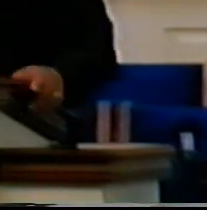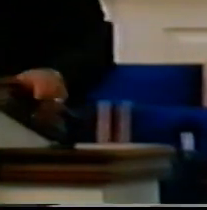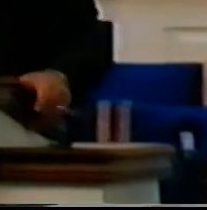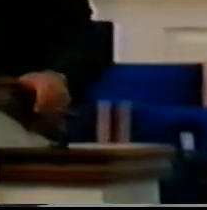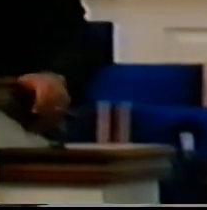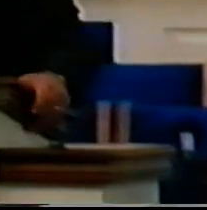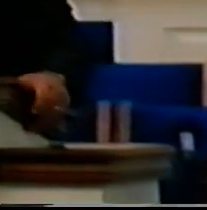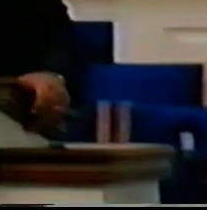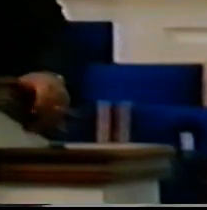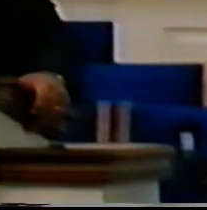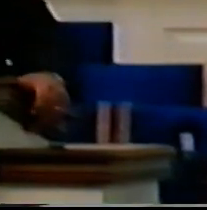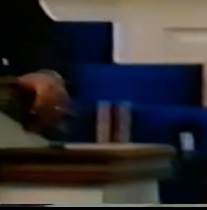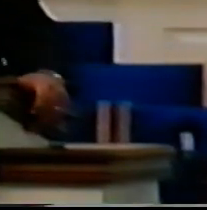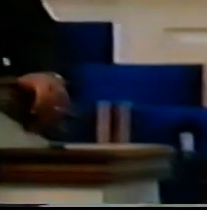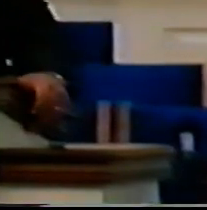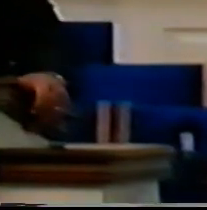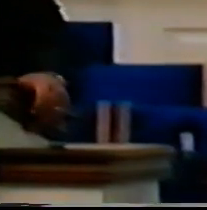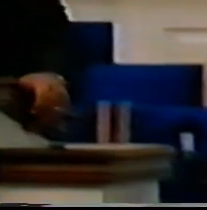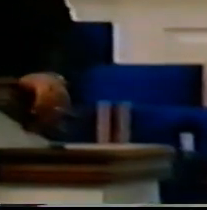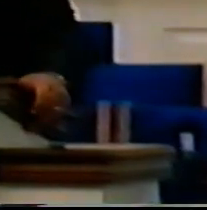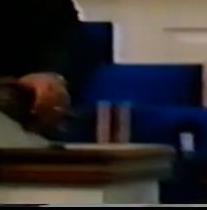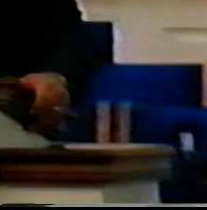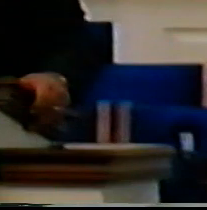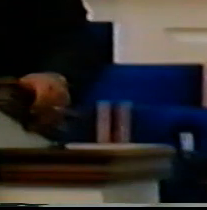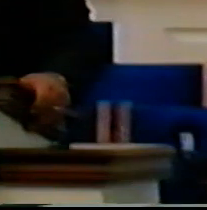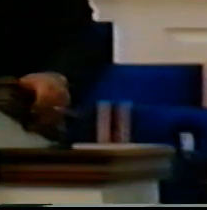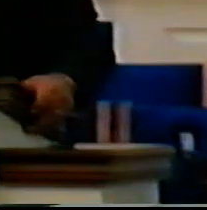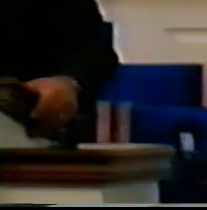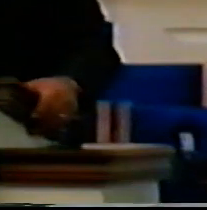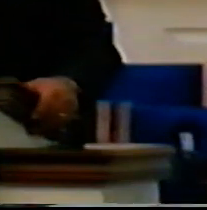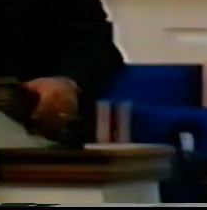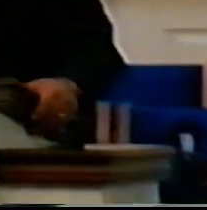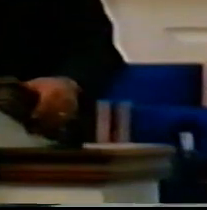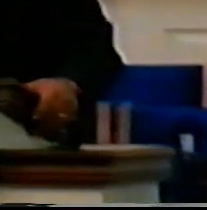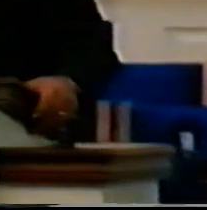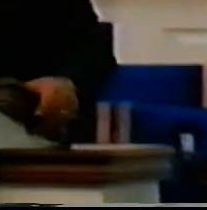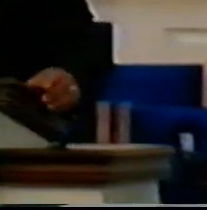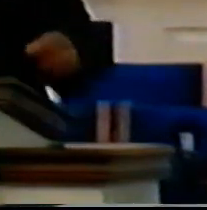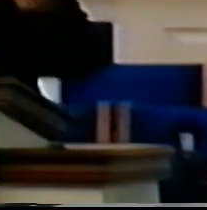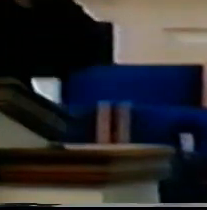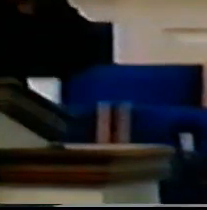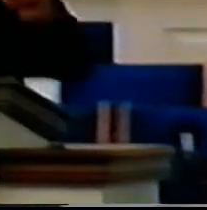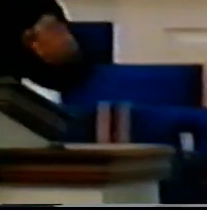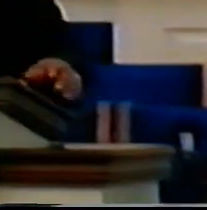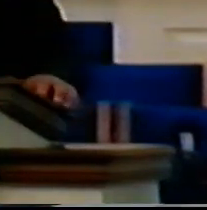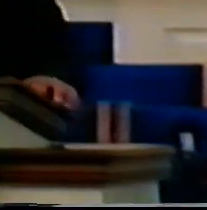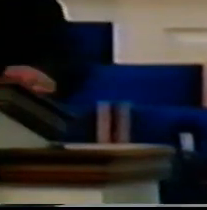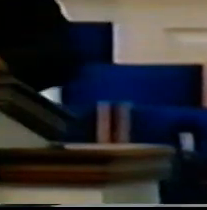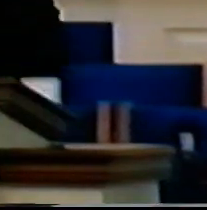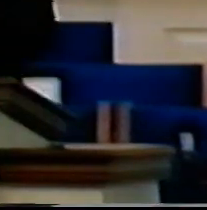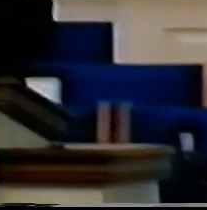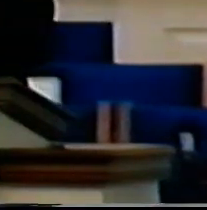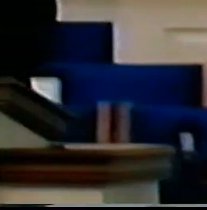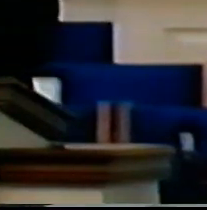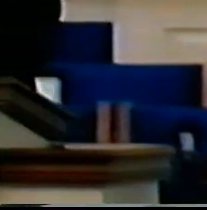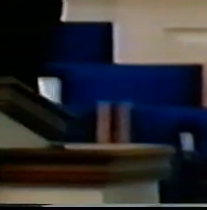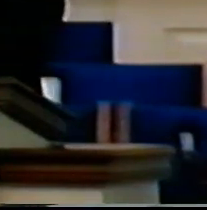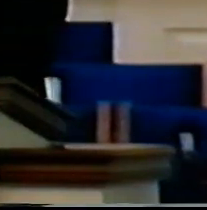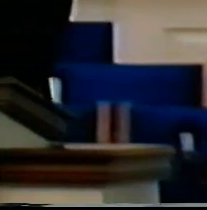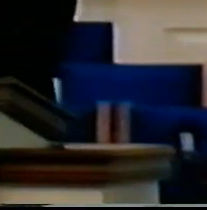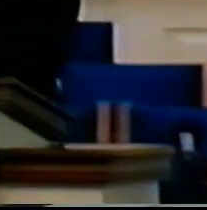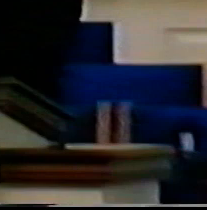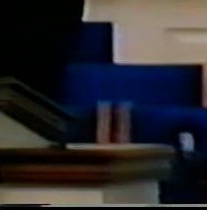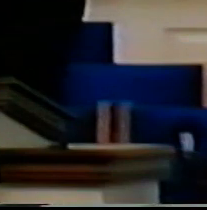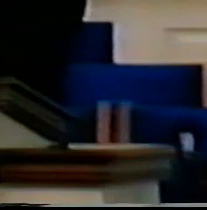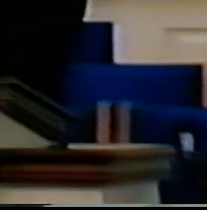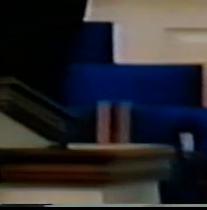Over 5,000 souls sitting in church tonight between Haiti and the Dominican Republic. And every soul that's been saved has been added to your